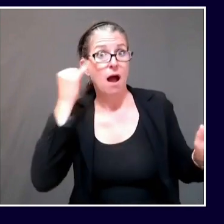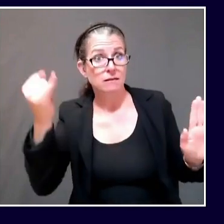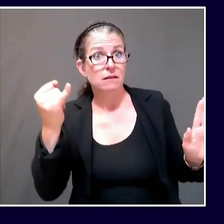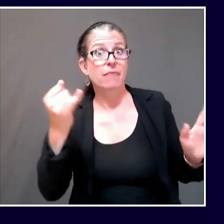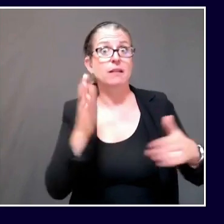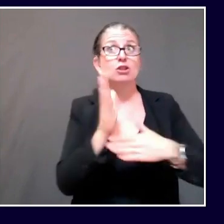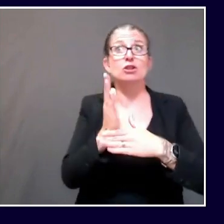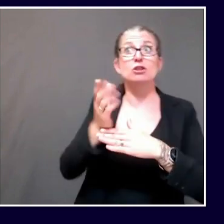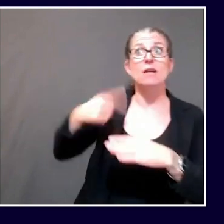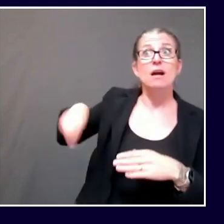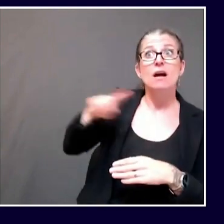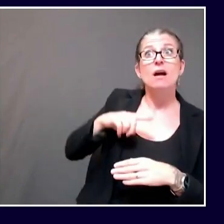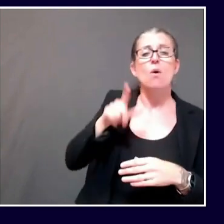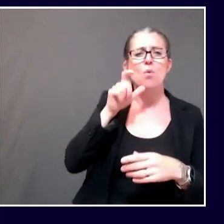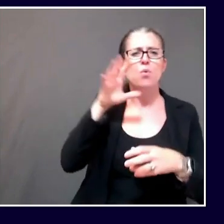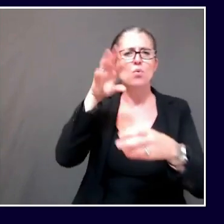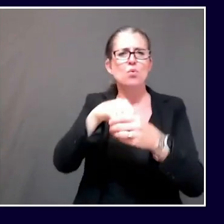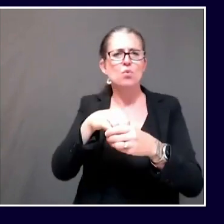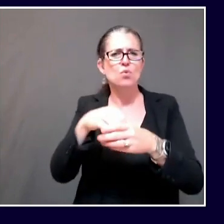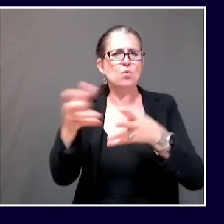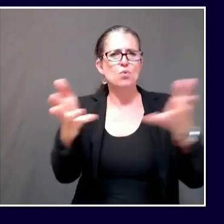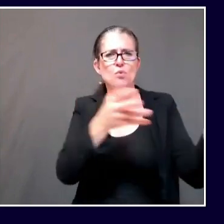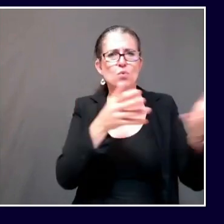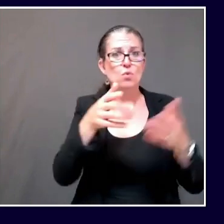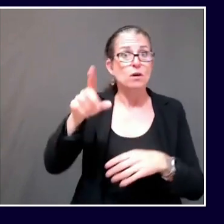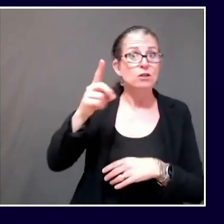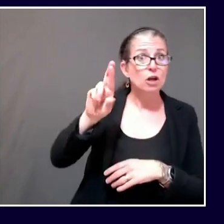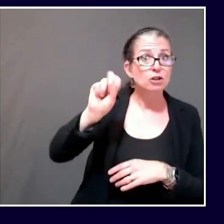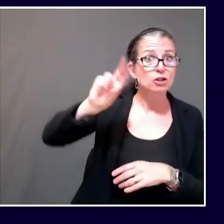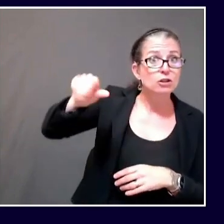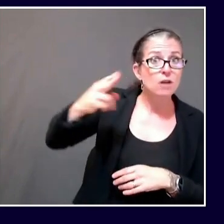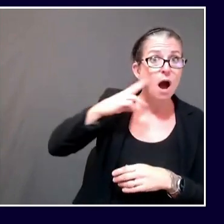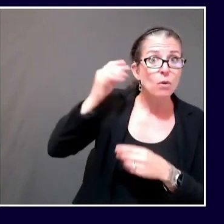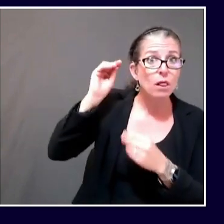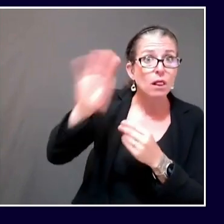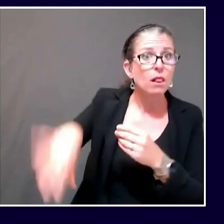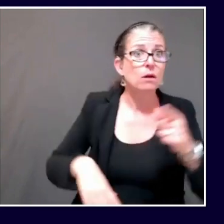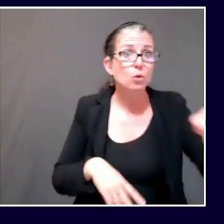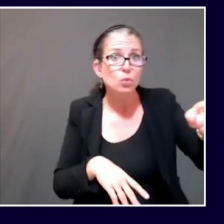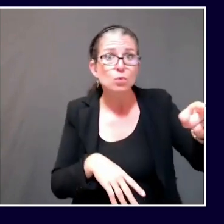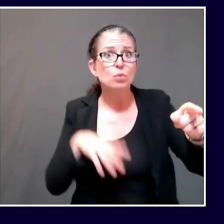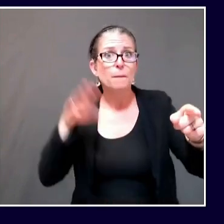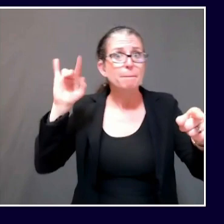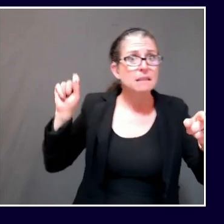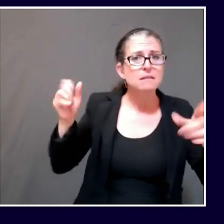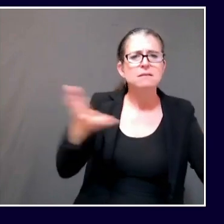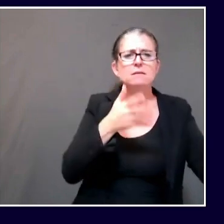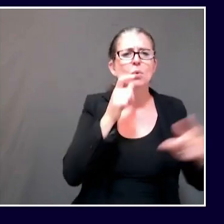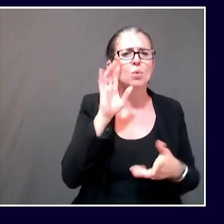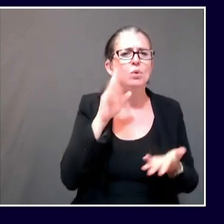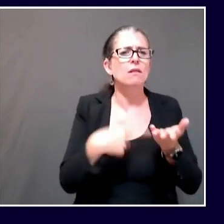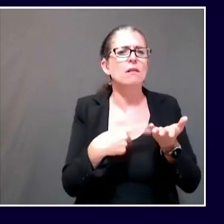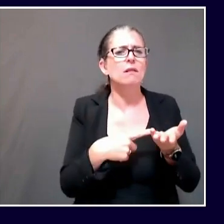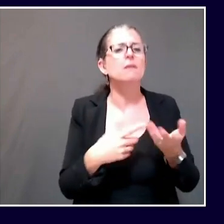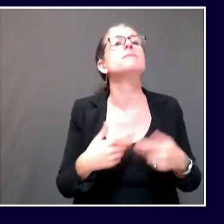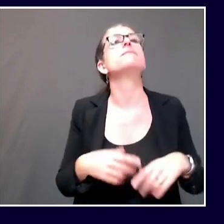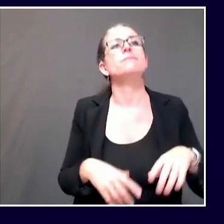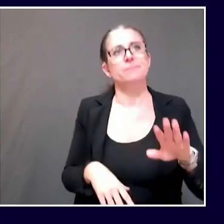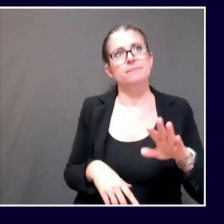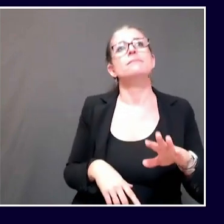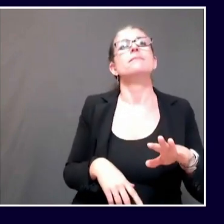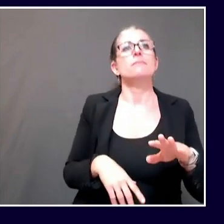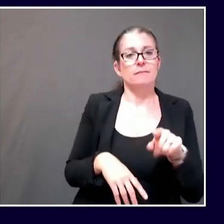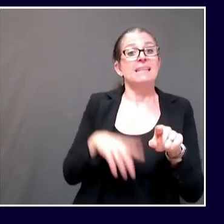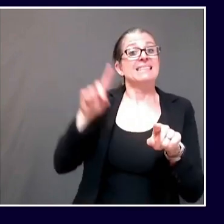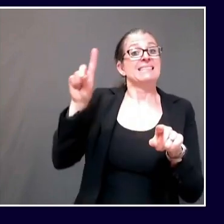The Department of Education has, since the spring, worked with the superintendents and principals and teachers and parents